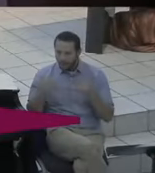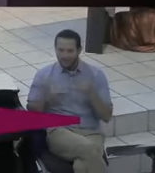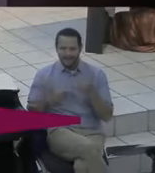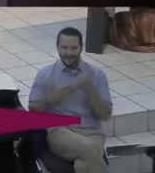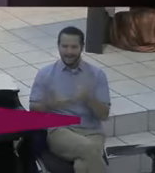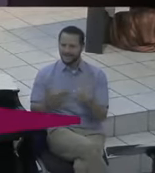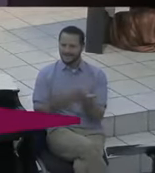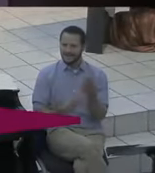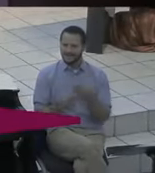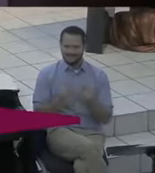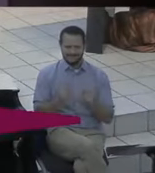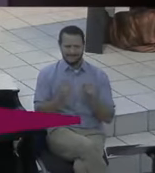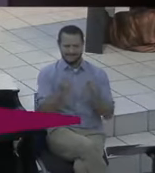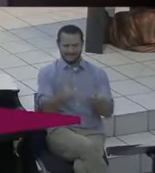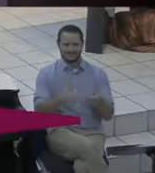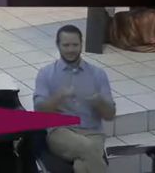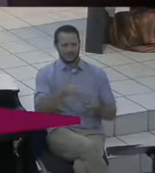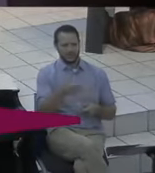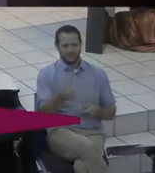hand to give.